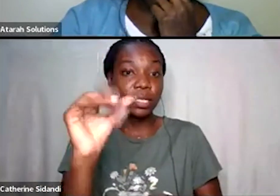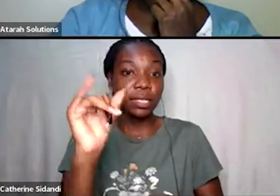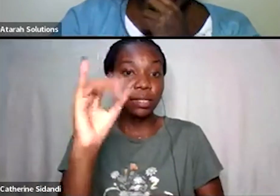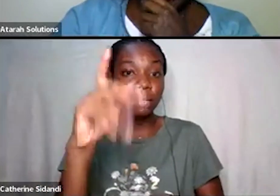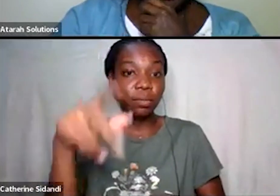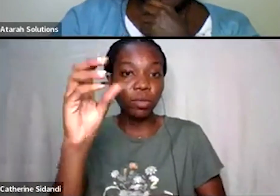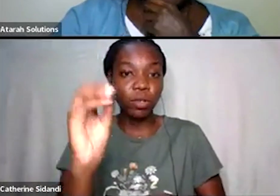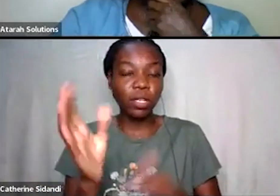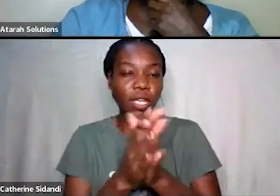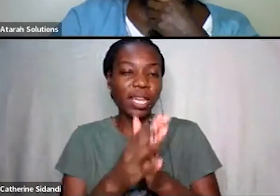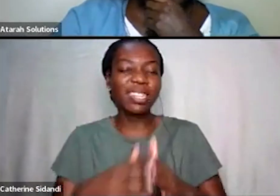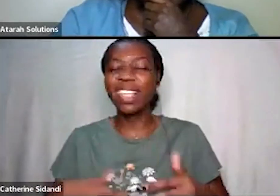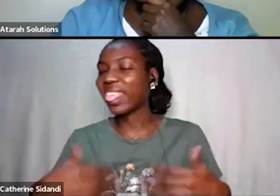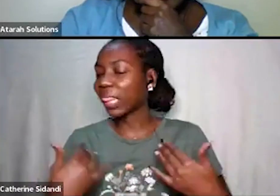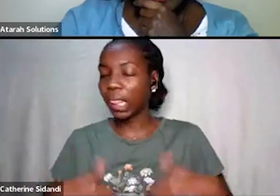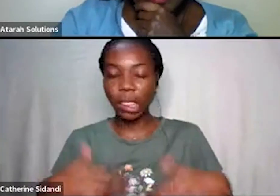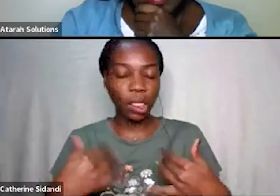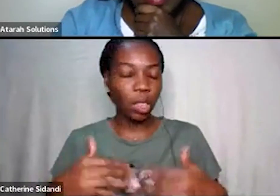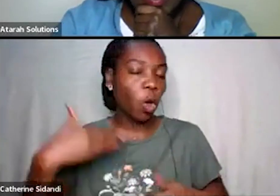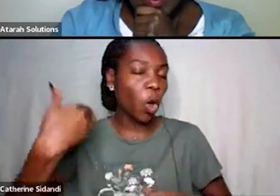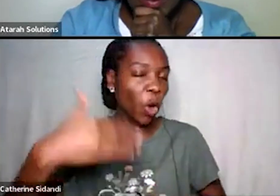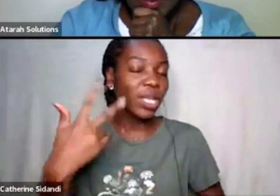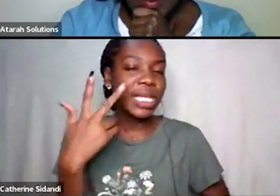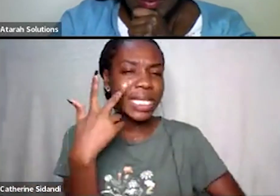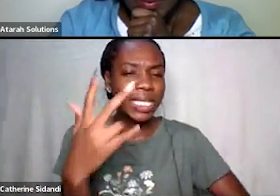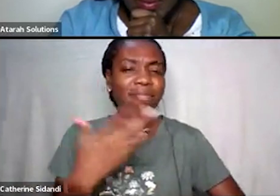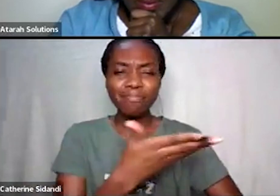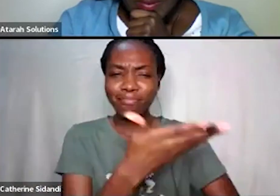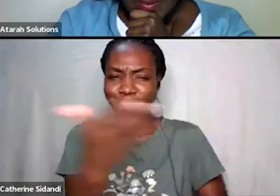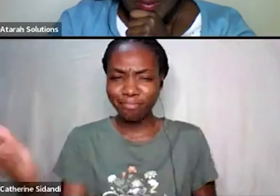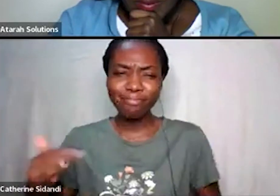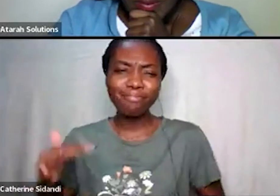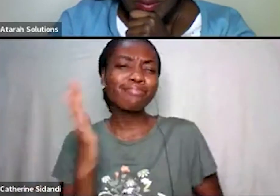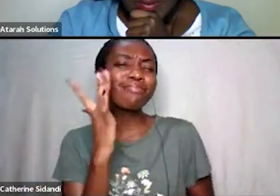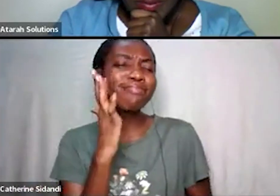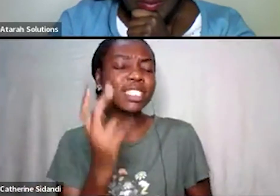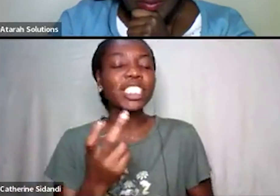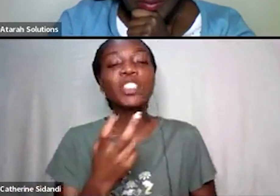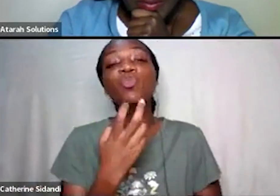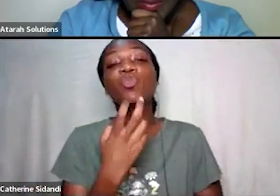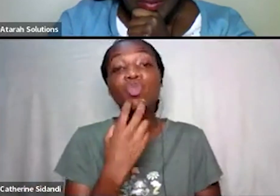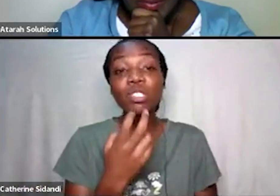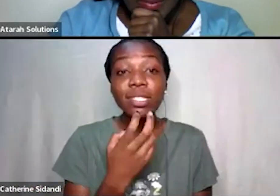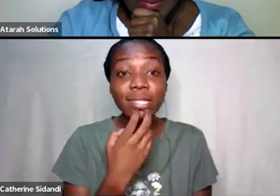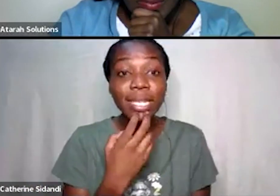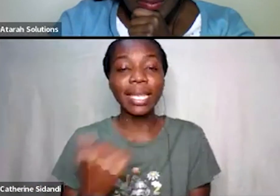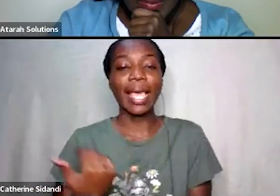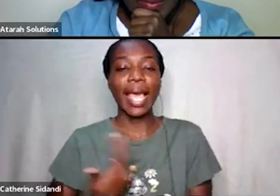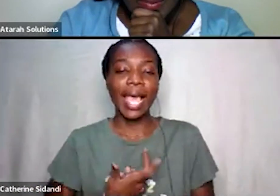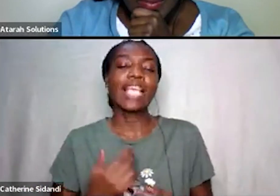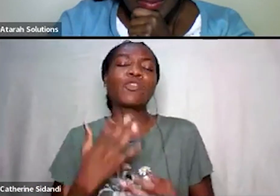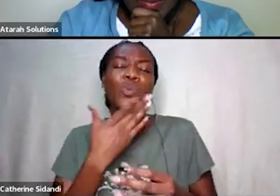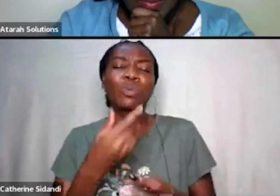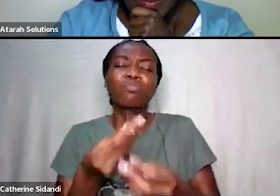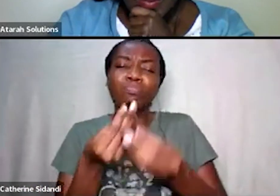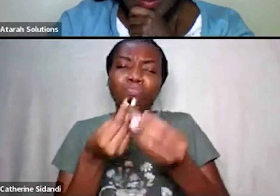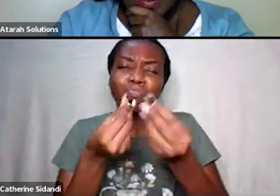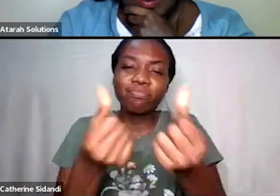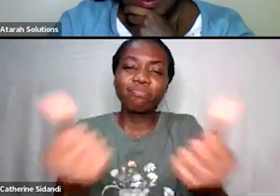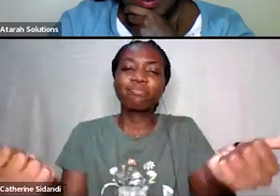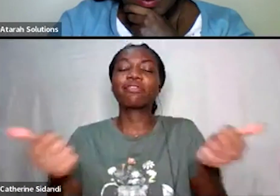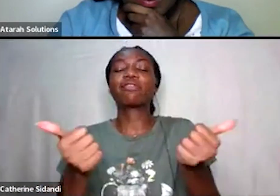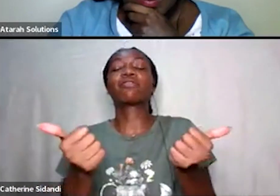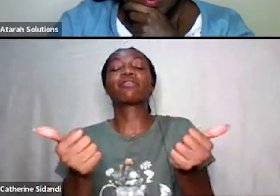And it's just amazing, as always, to see you every Tuesday as we seek to demystify and to